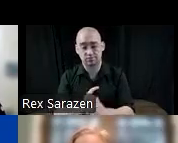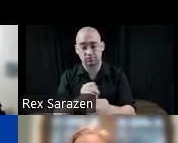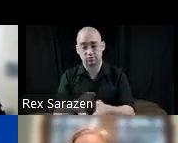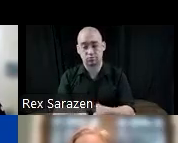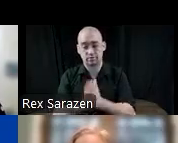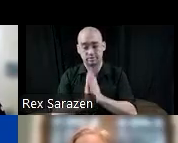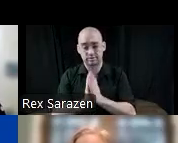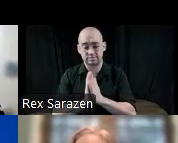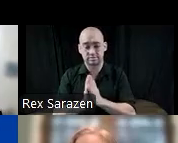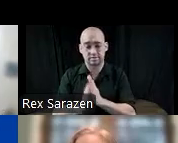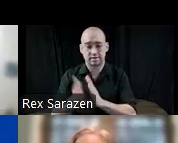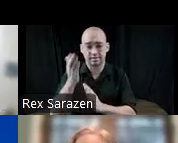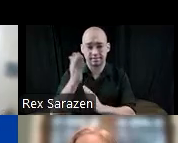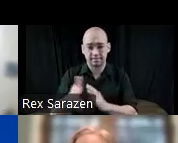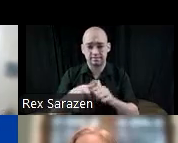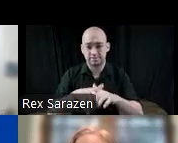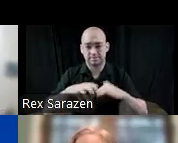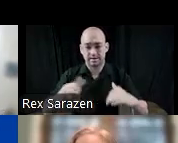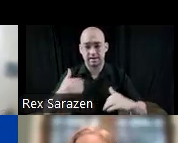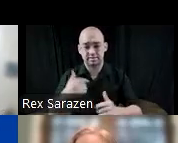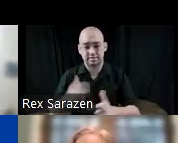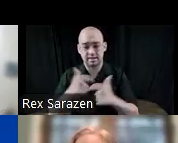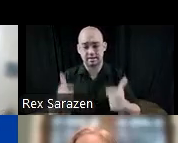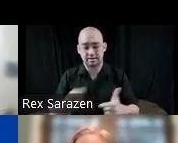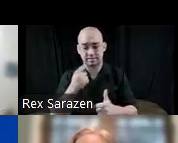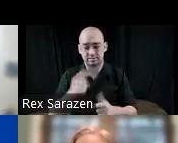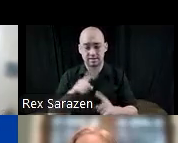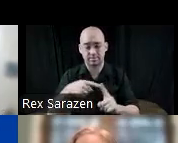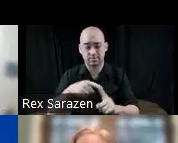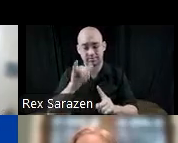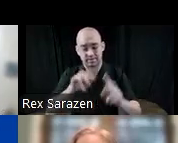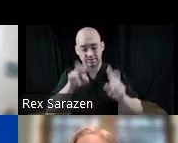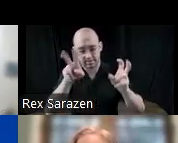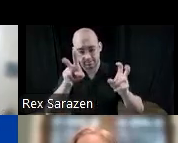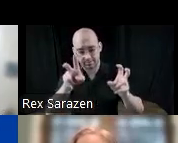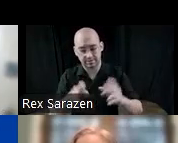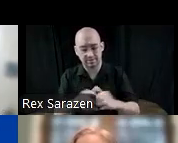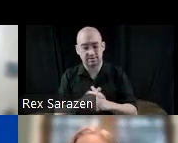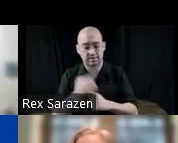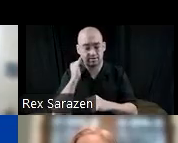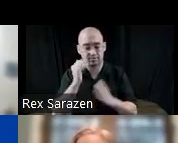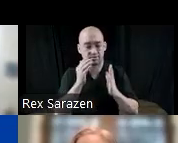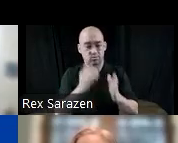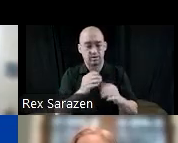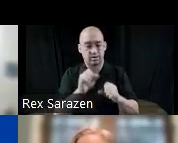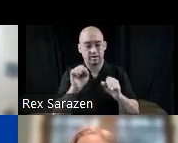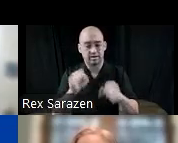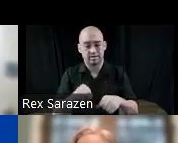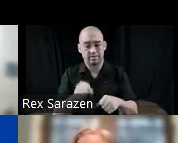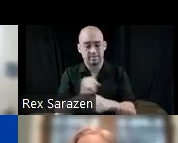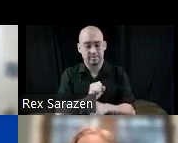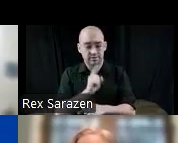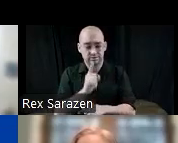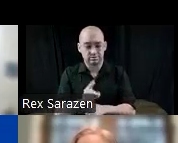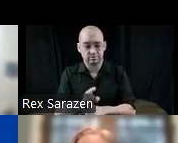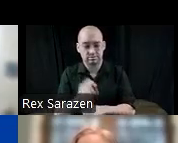this committee has a lot to say about this topic, I think. And if there's a way you could make sure that the staff